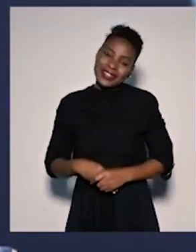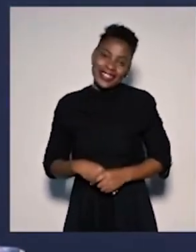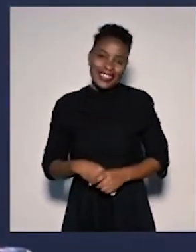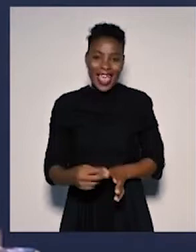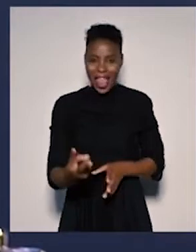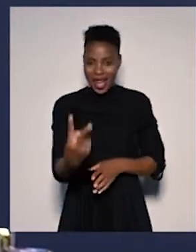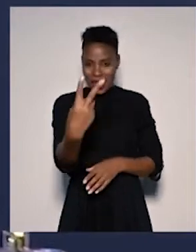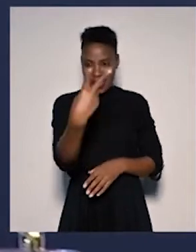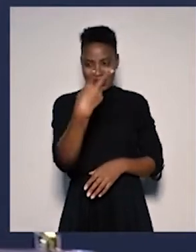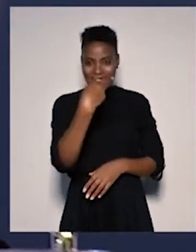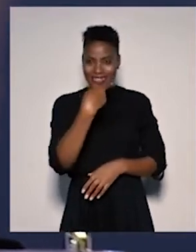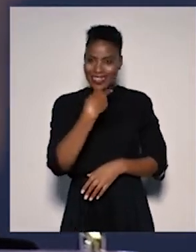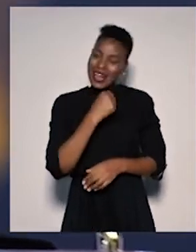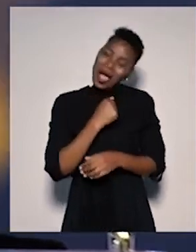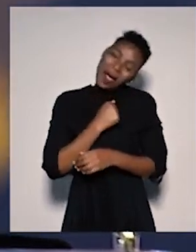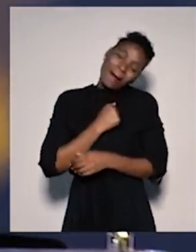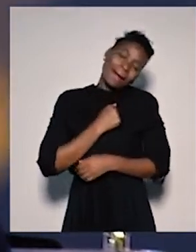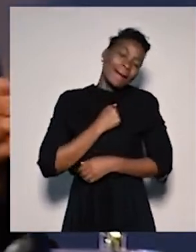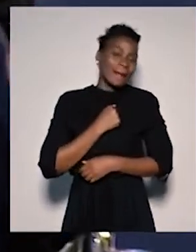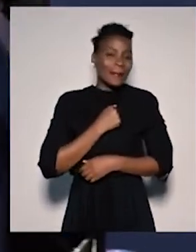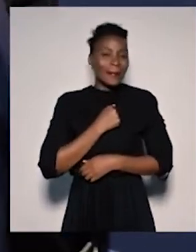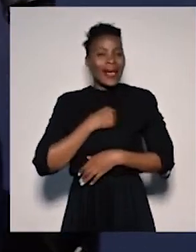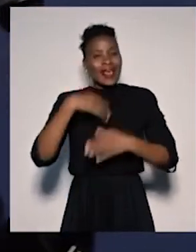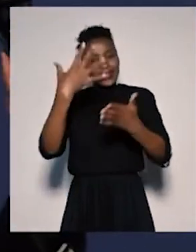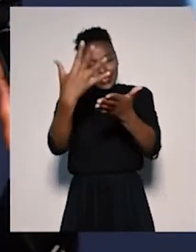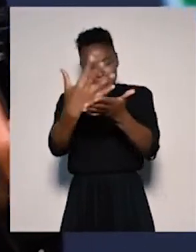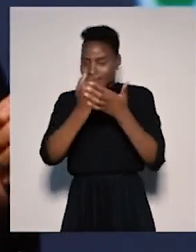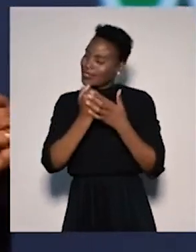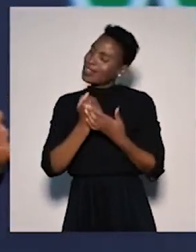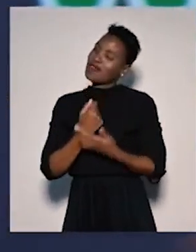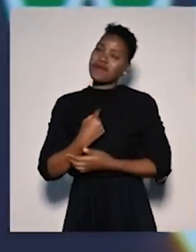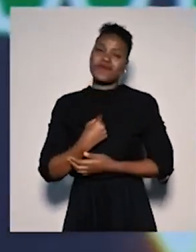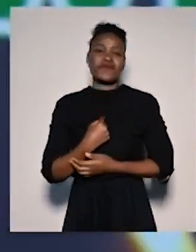looked at me, saved me,